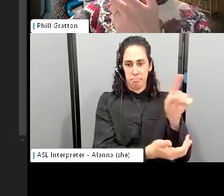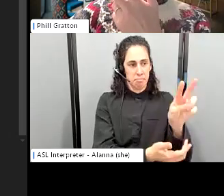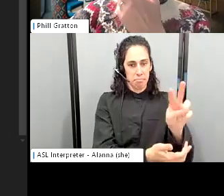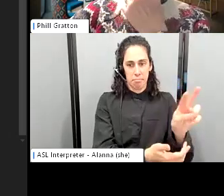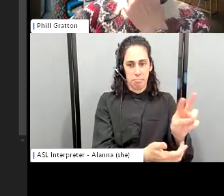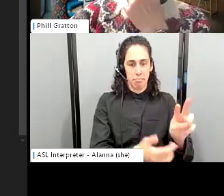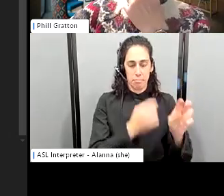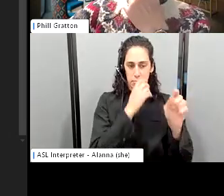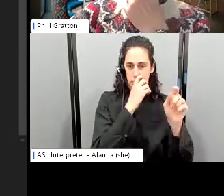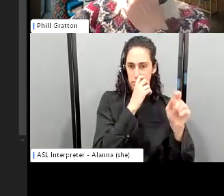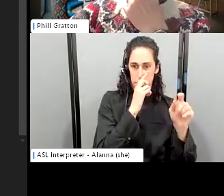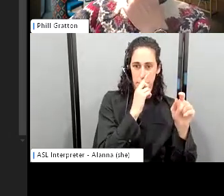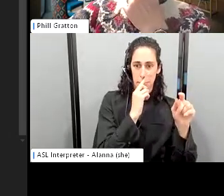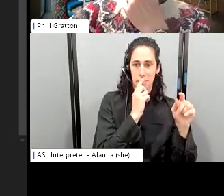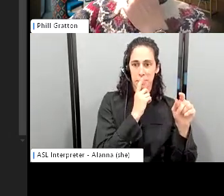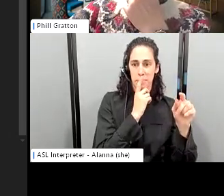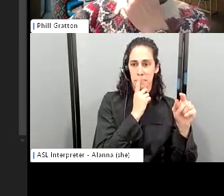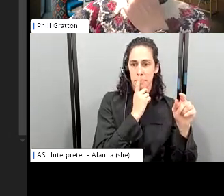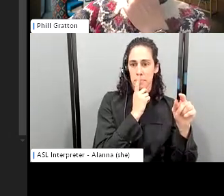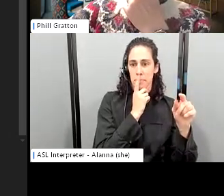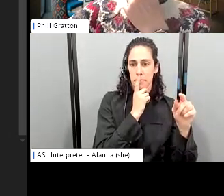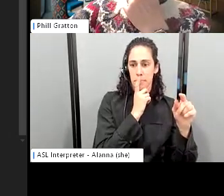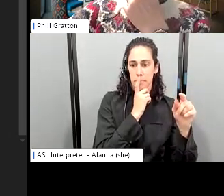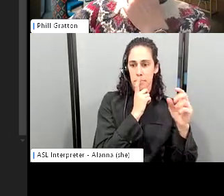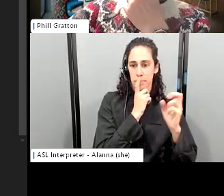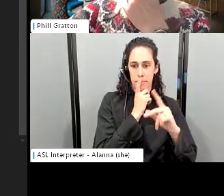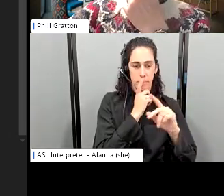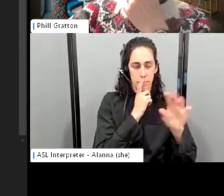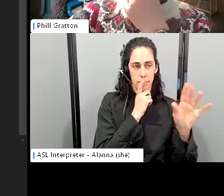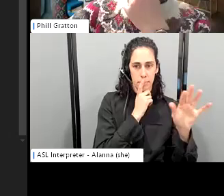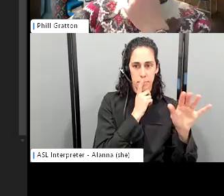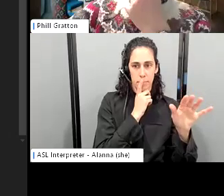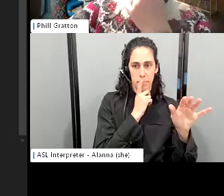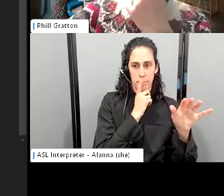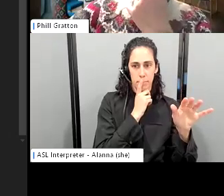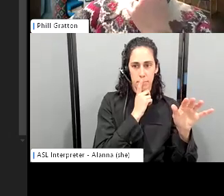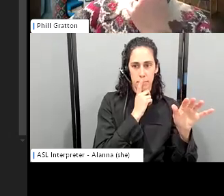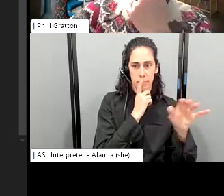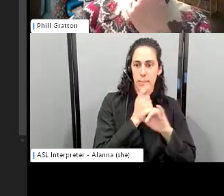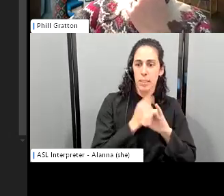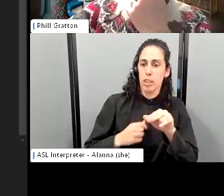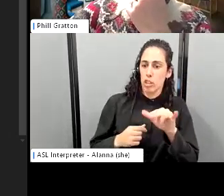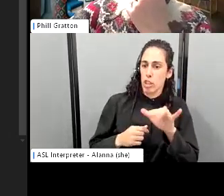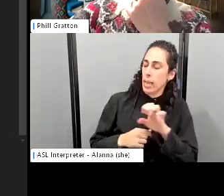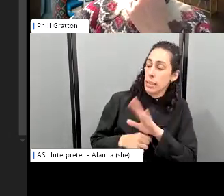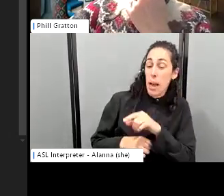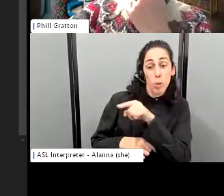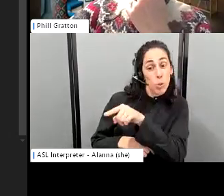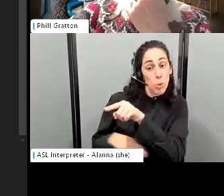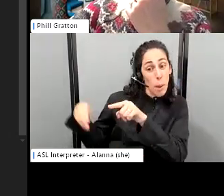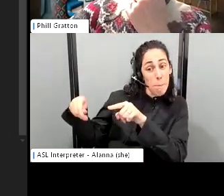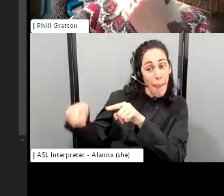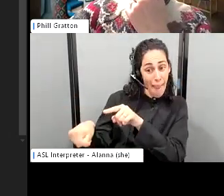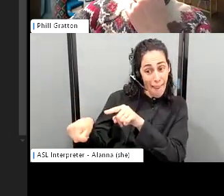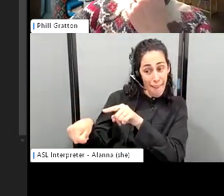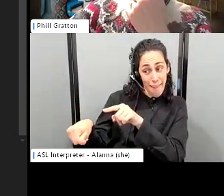So here's one, uh, But this let's is see. probably in the paid version and the free version, Phil. Is it